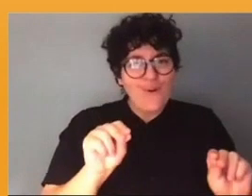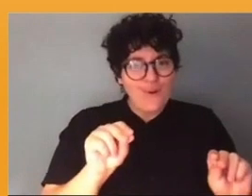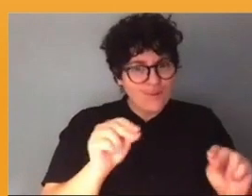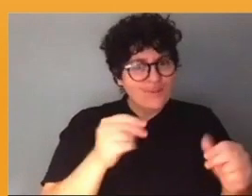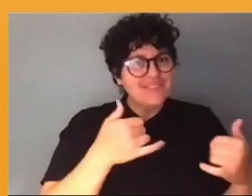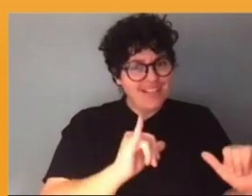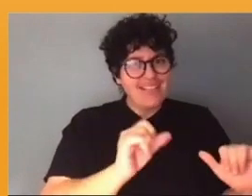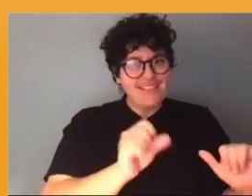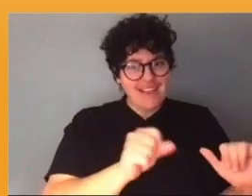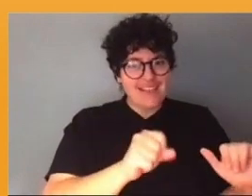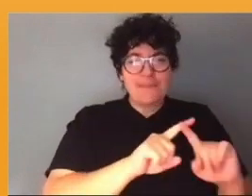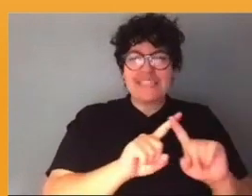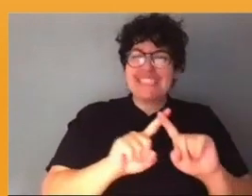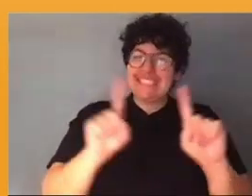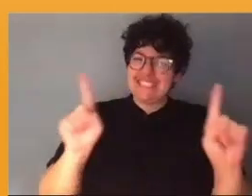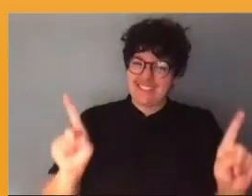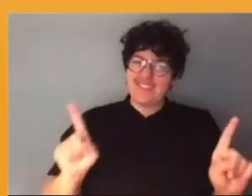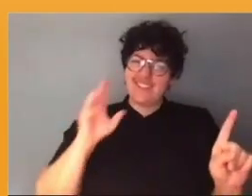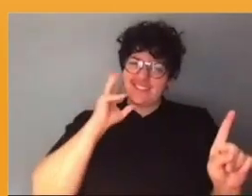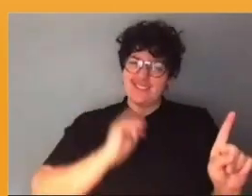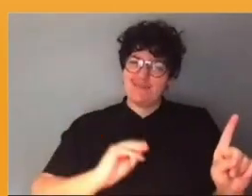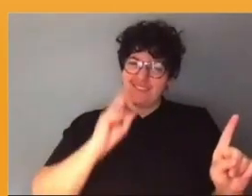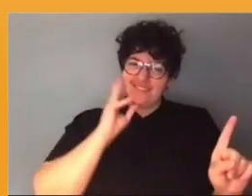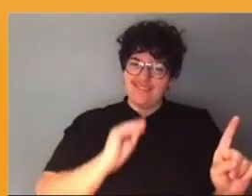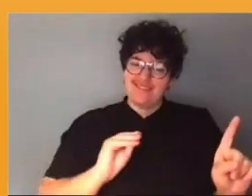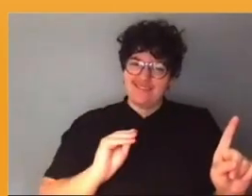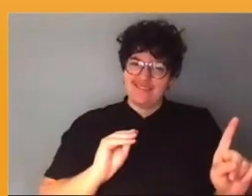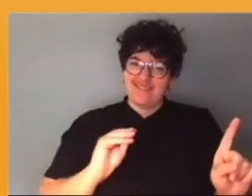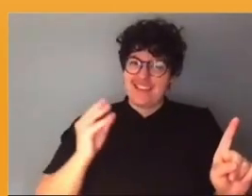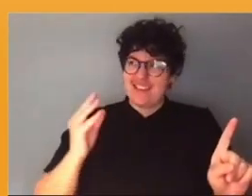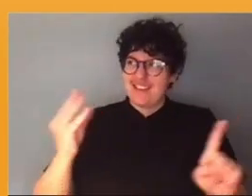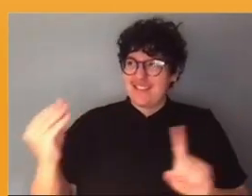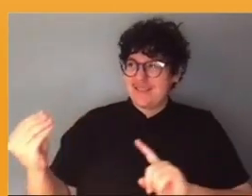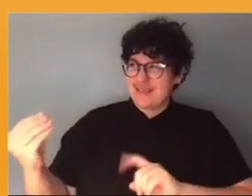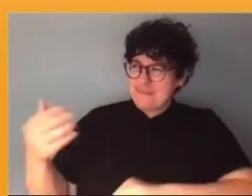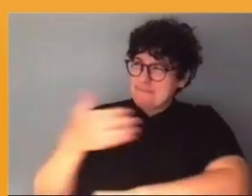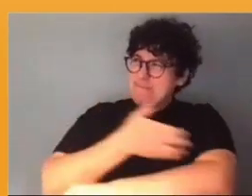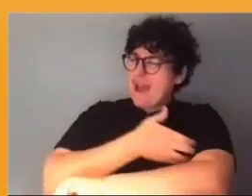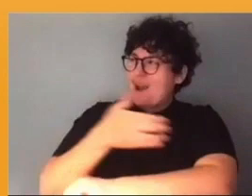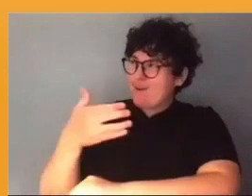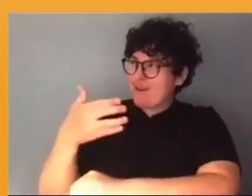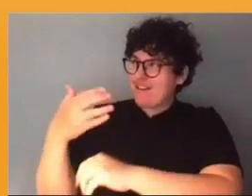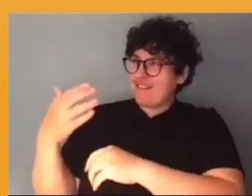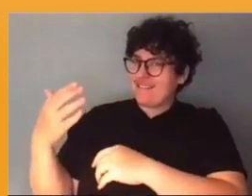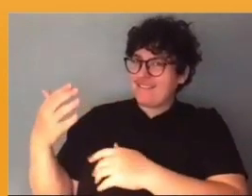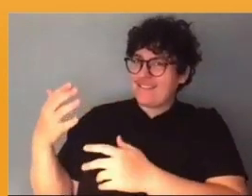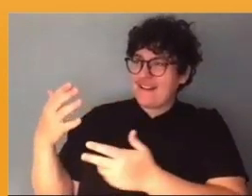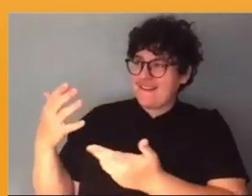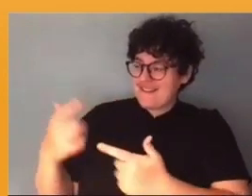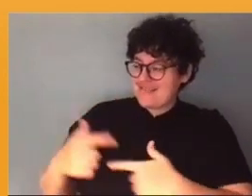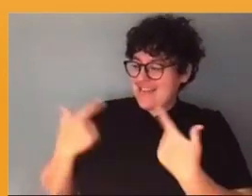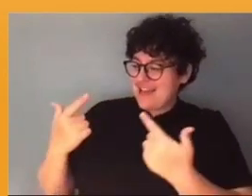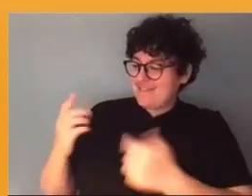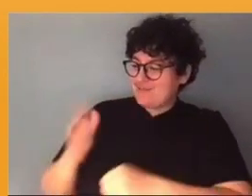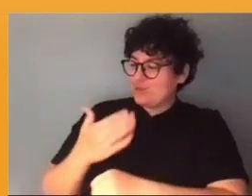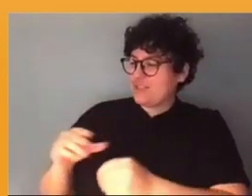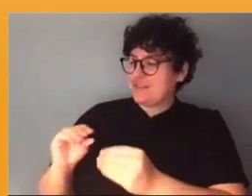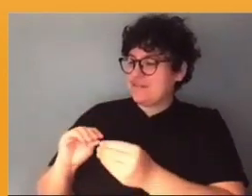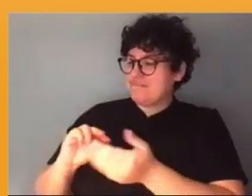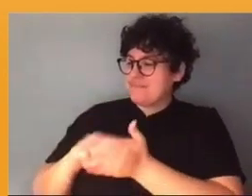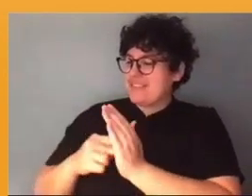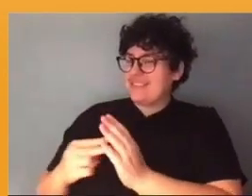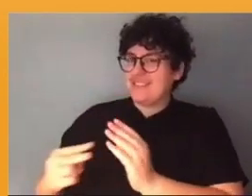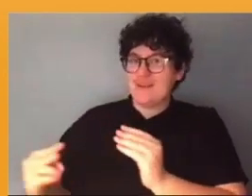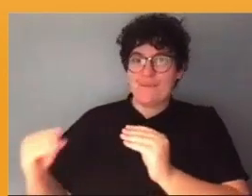different. You put more into it because the power is just back of